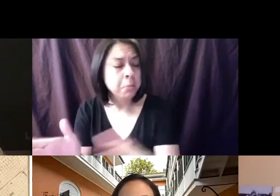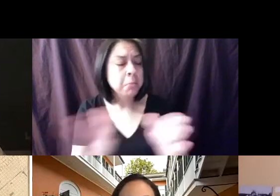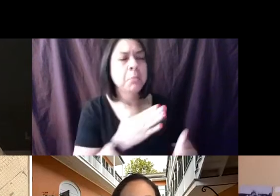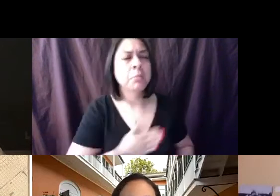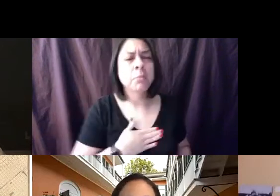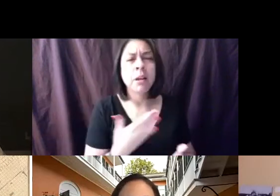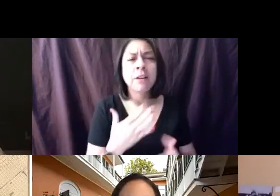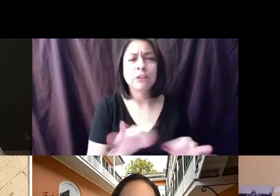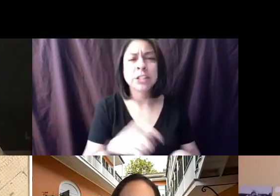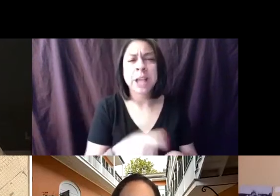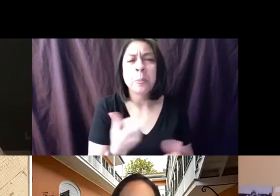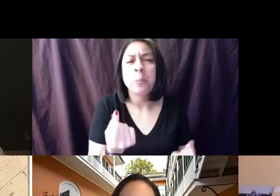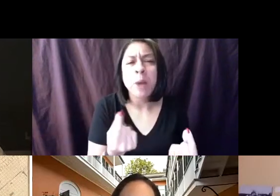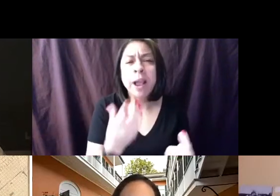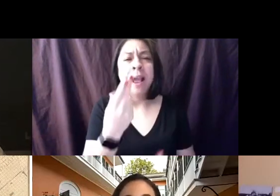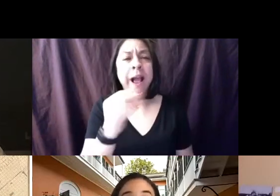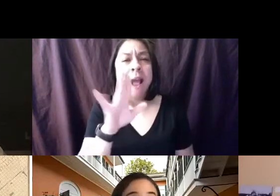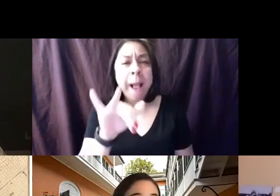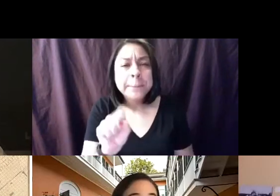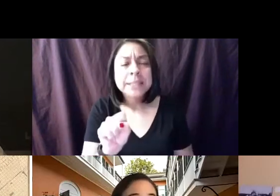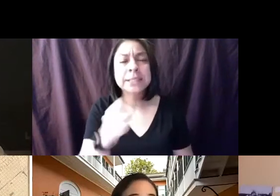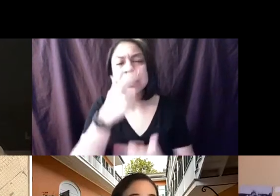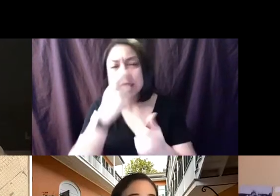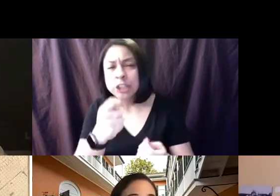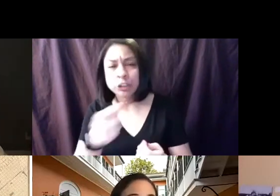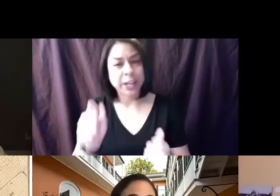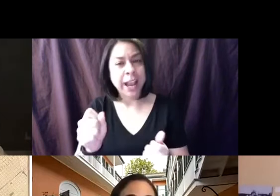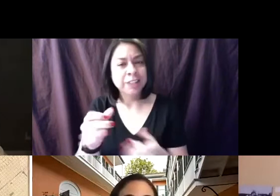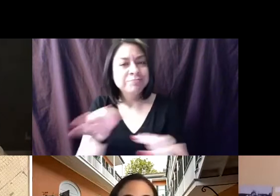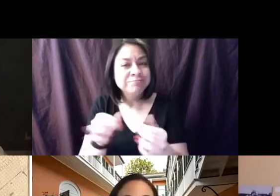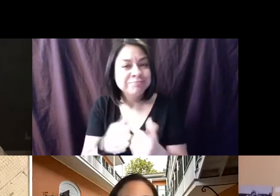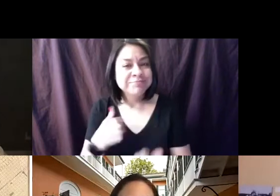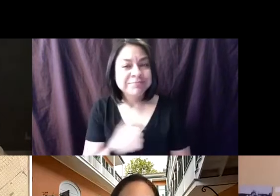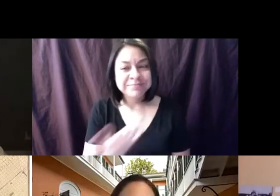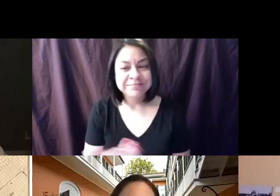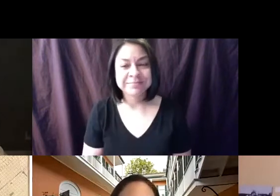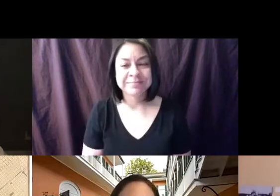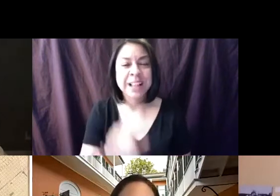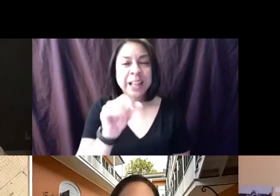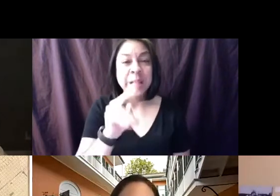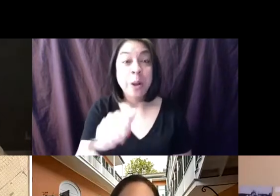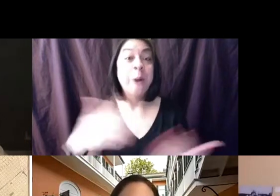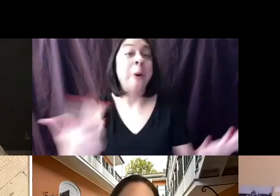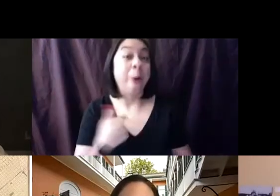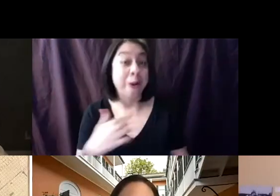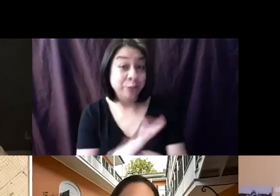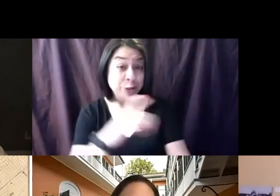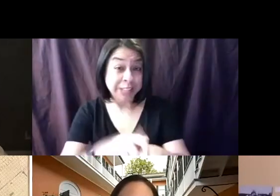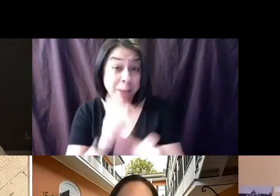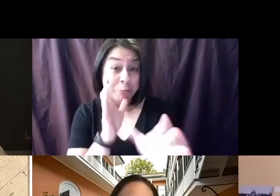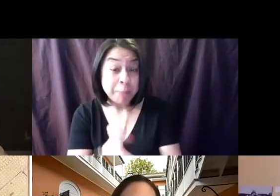in your free time? And if you have any hobbies or interests that you could share with us? Oh, I'm a full-time grandmother. I'm a